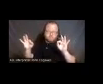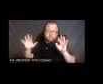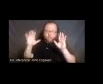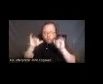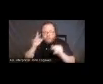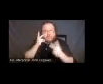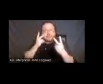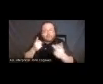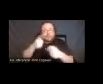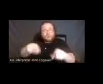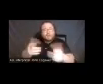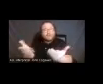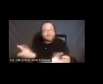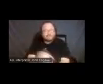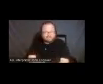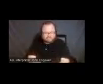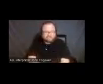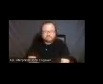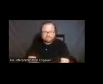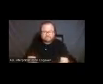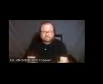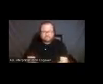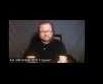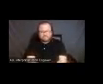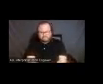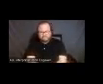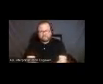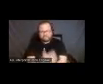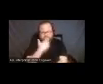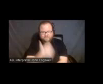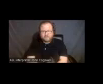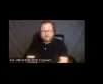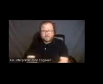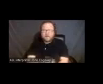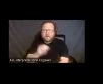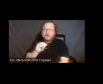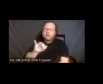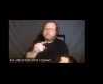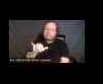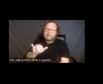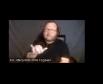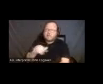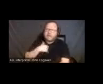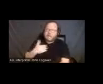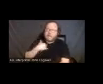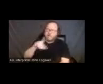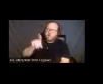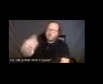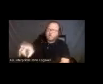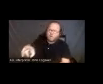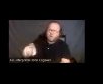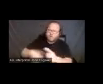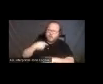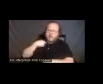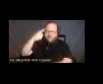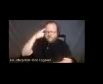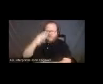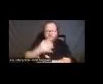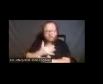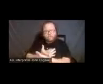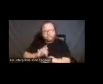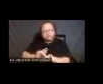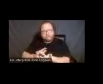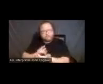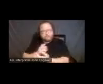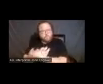all there. Thank Mrs. you, Dakota, Misty. Misty, I have a question. So, when I think of poisoning, I